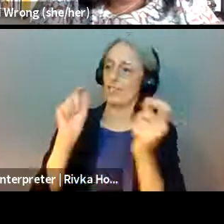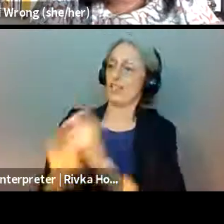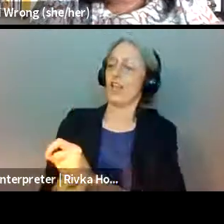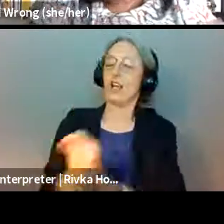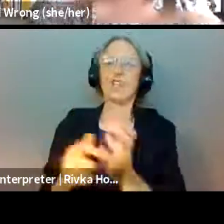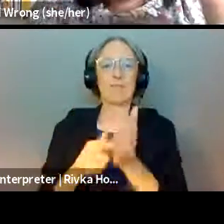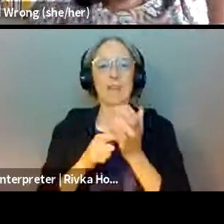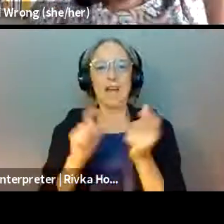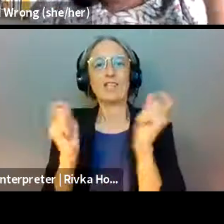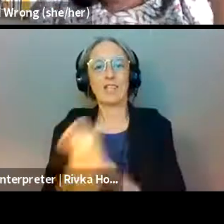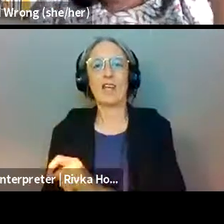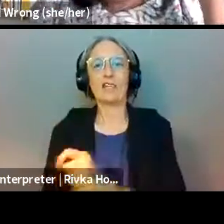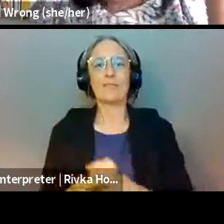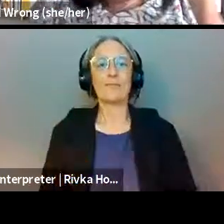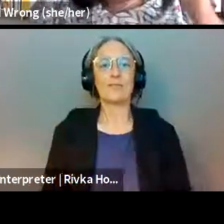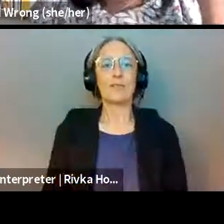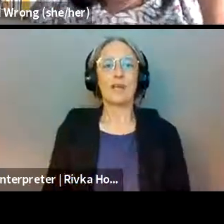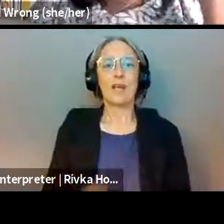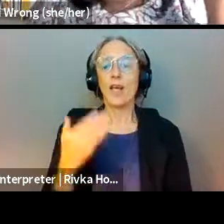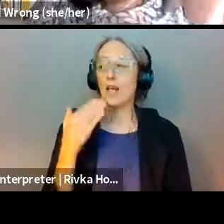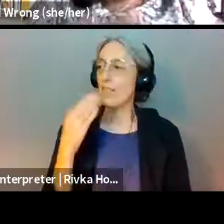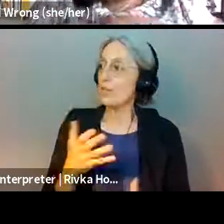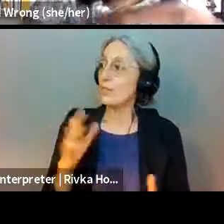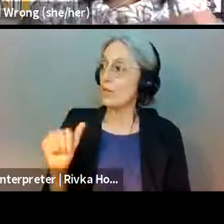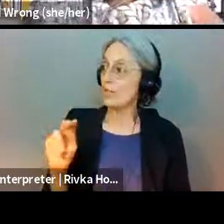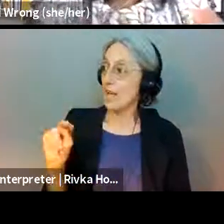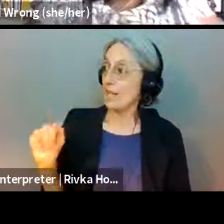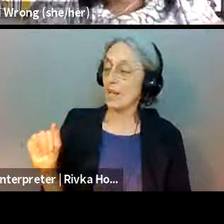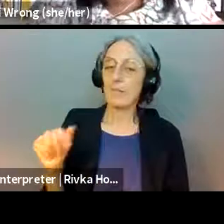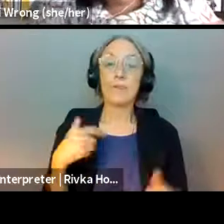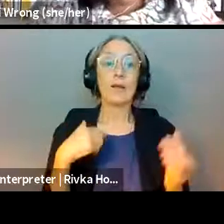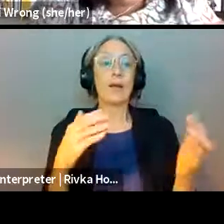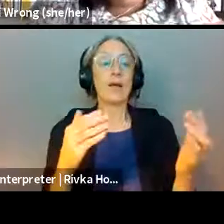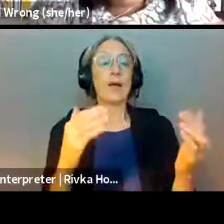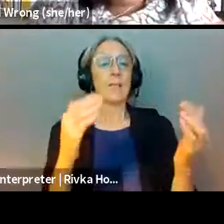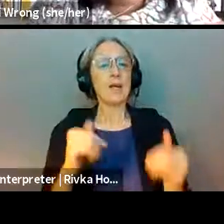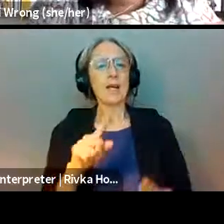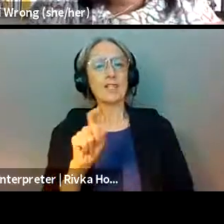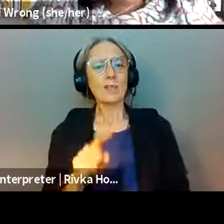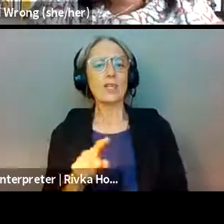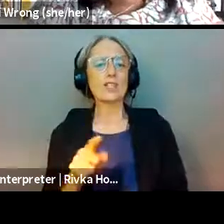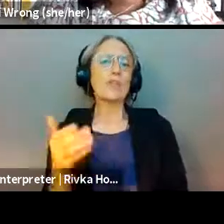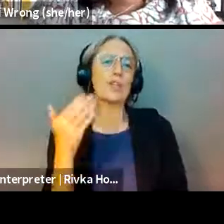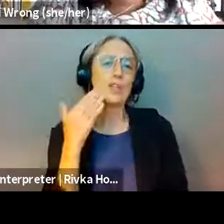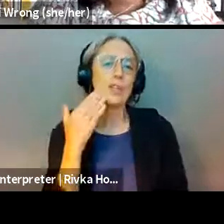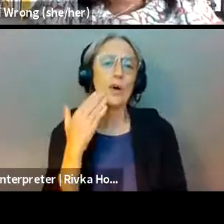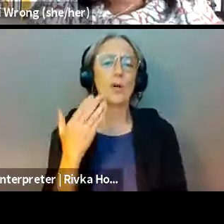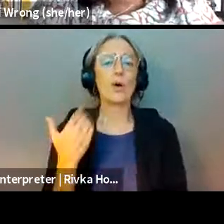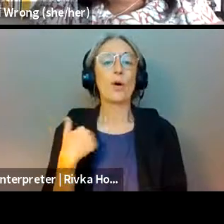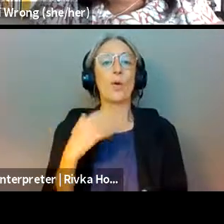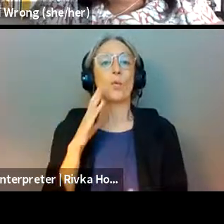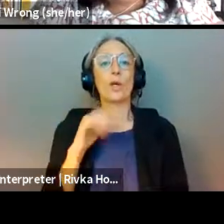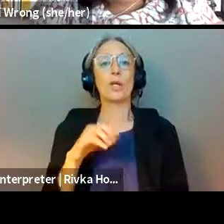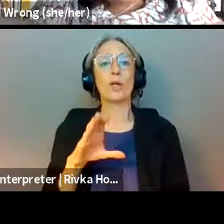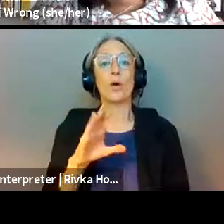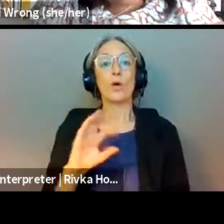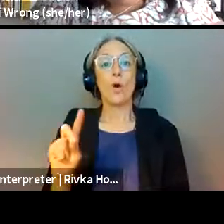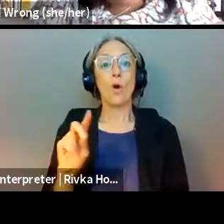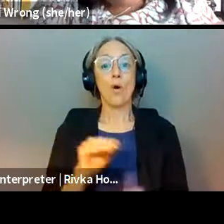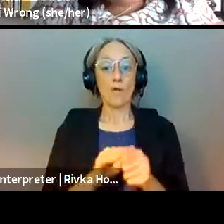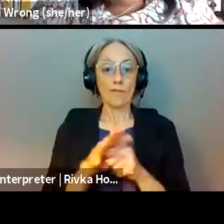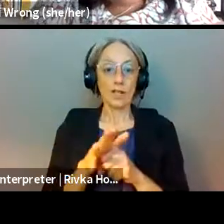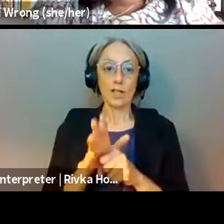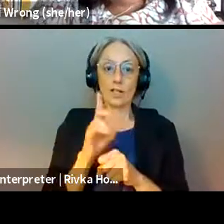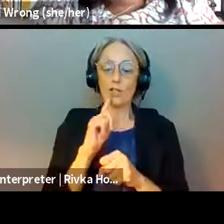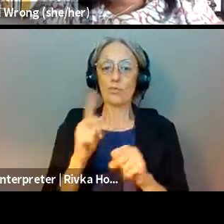Anna. My next question is, we know that COVID really ravaged all